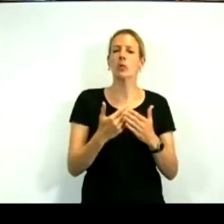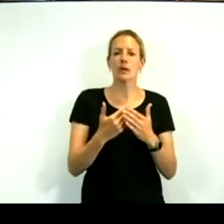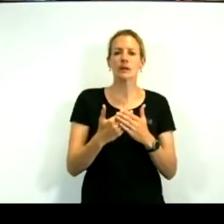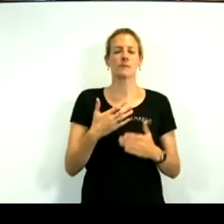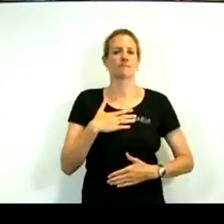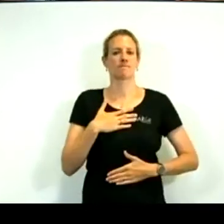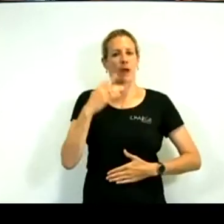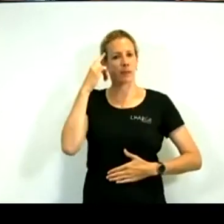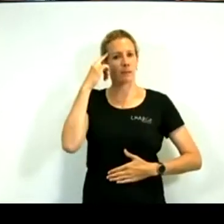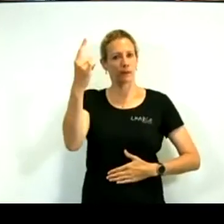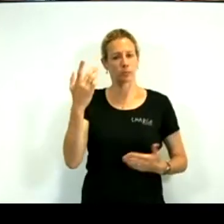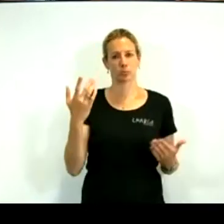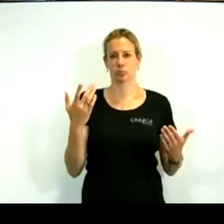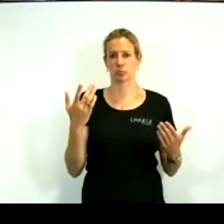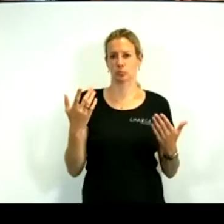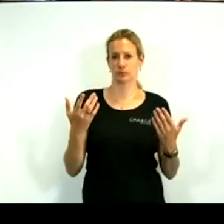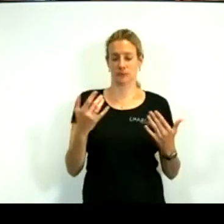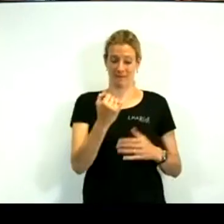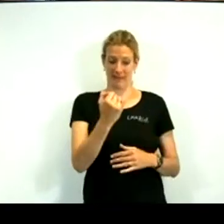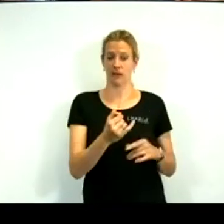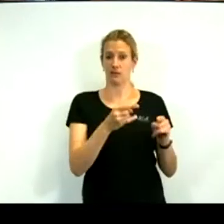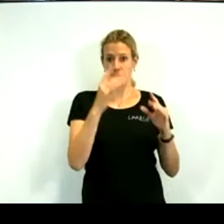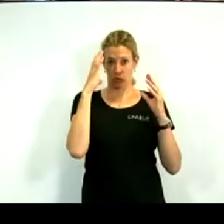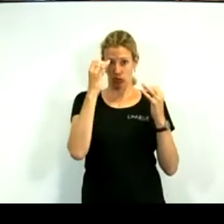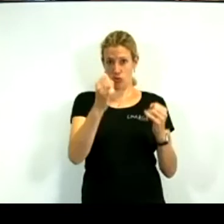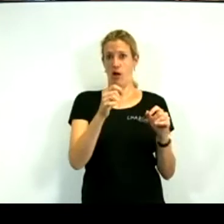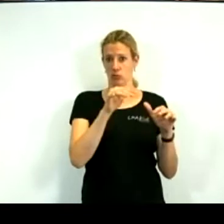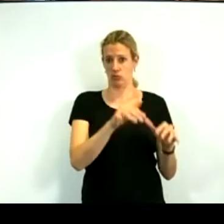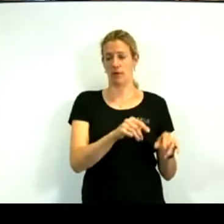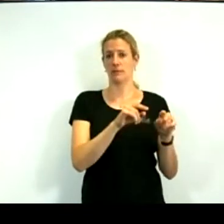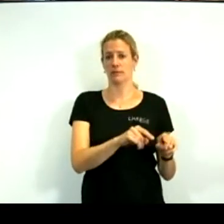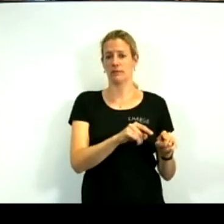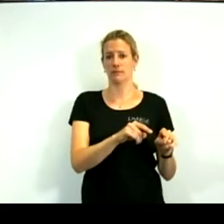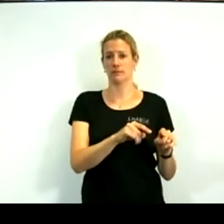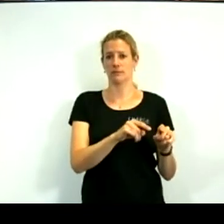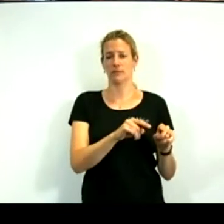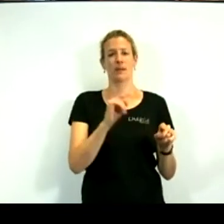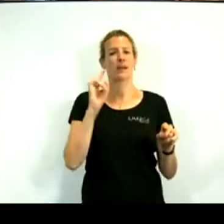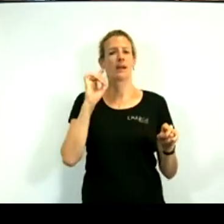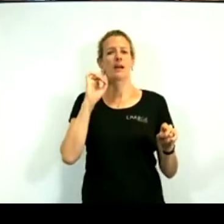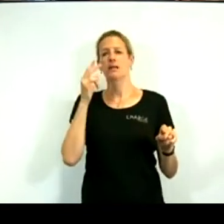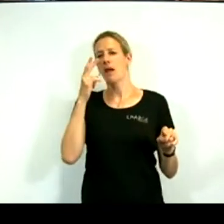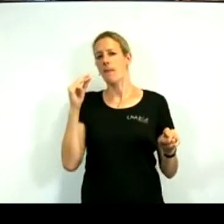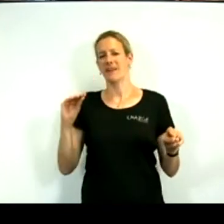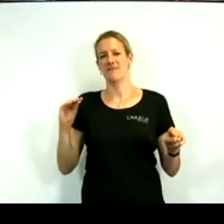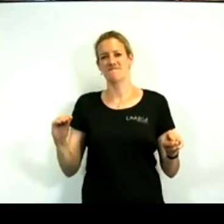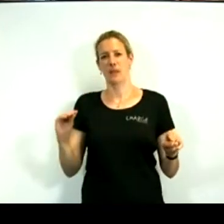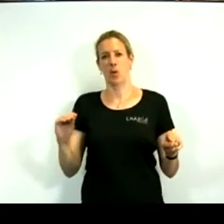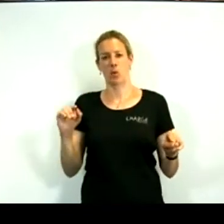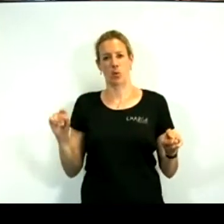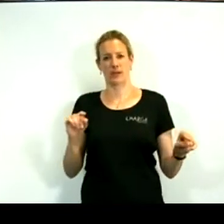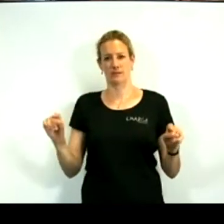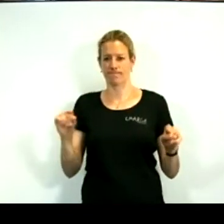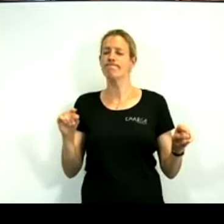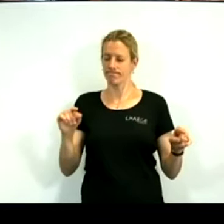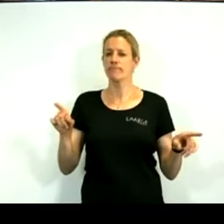the deaf-blind educational philosophy is the best fit. It's the educational philosophy that comes